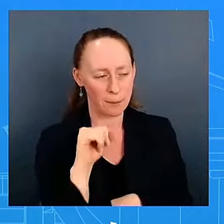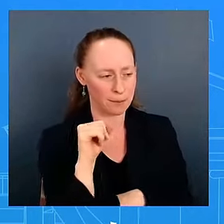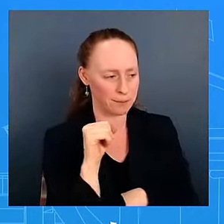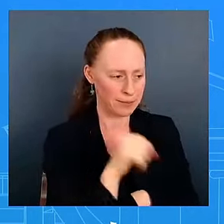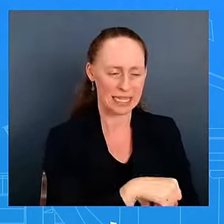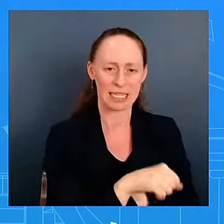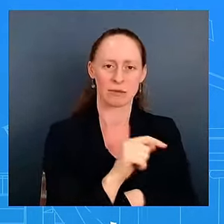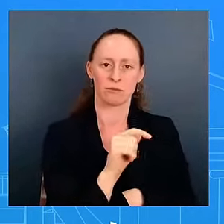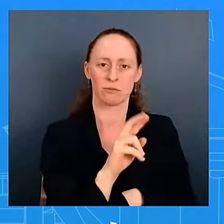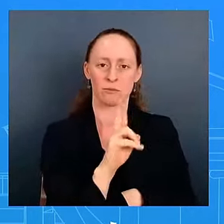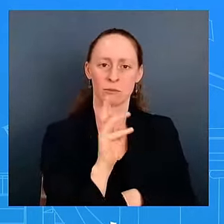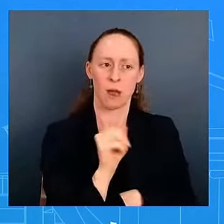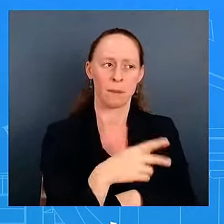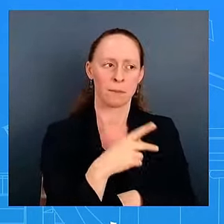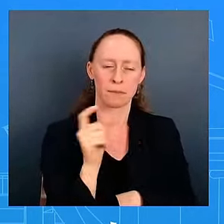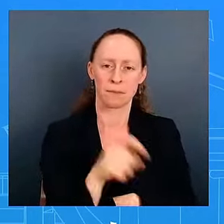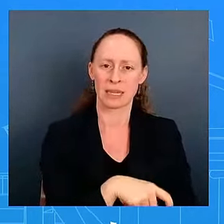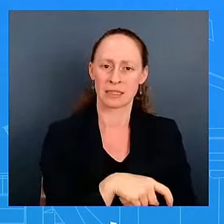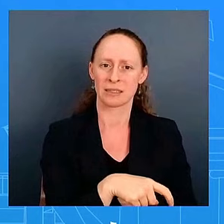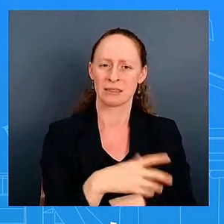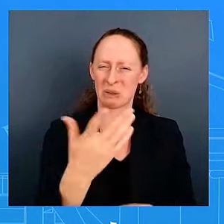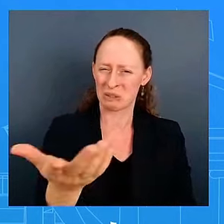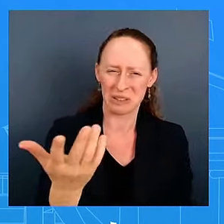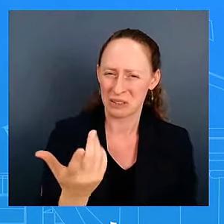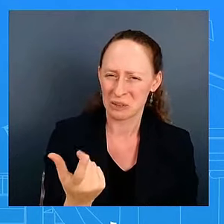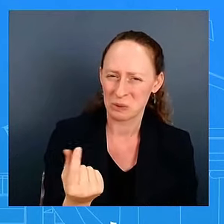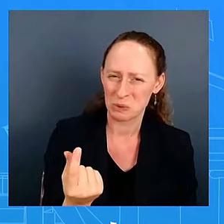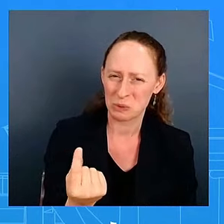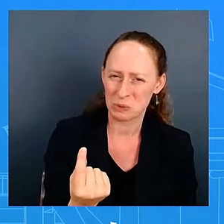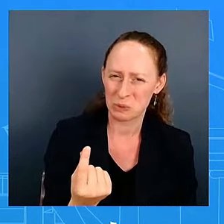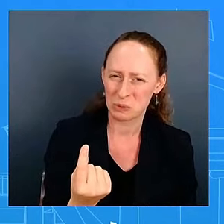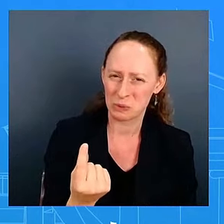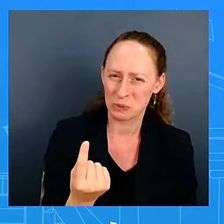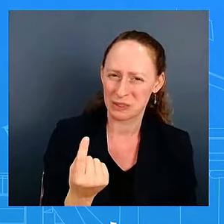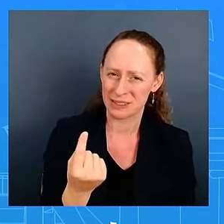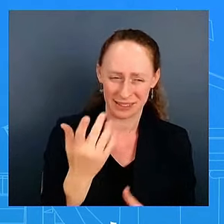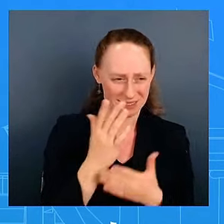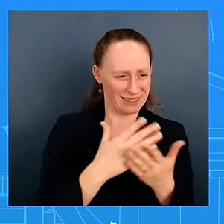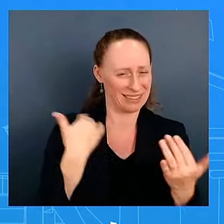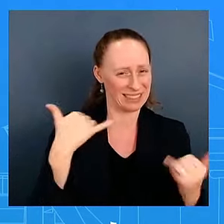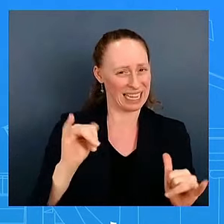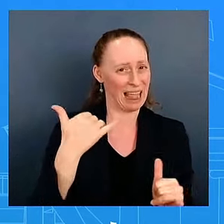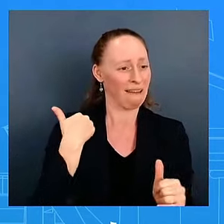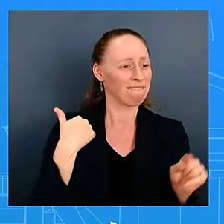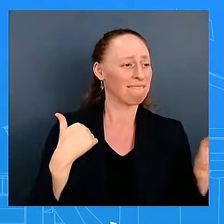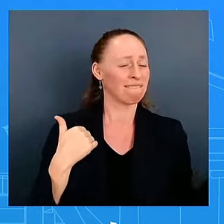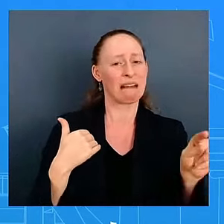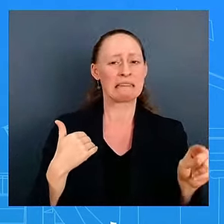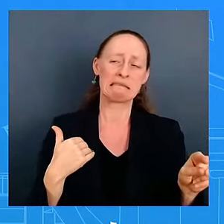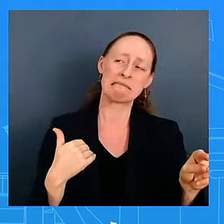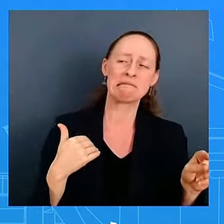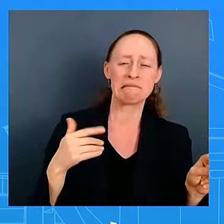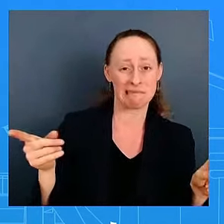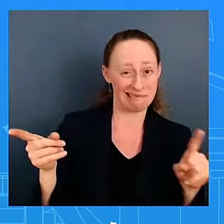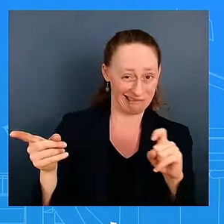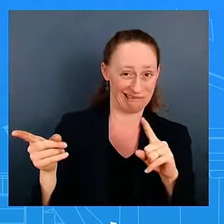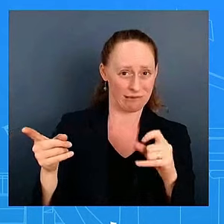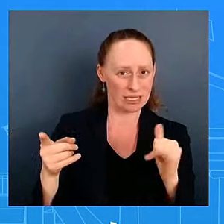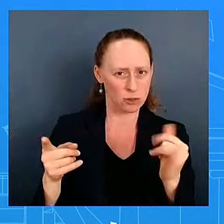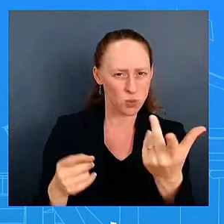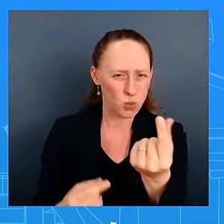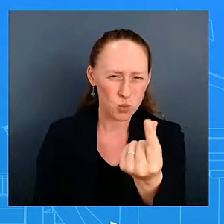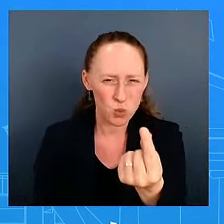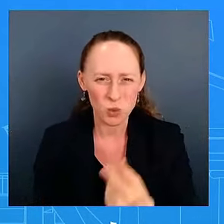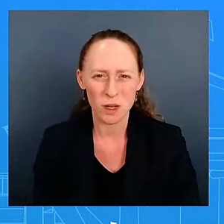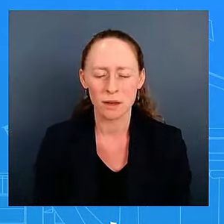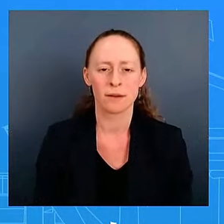on these concerns? And Mary, I appreciate the question, but as you know, there are hundreds of members in Congress, hundreds. And I laid out a list